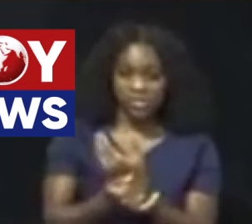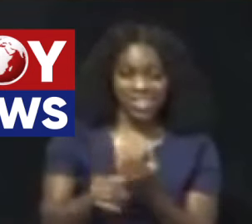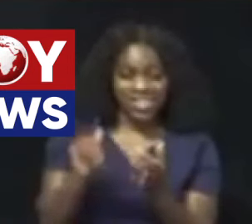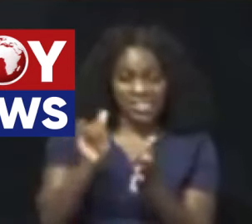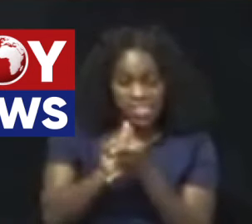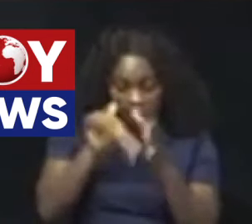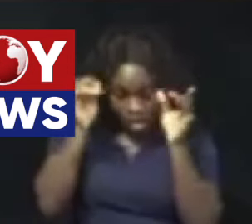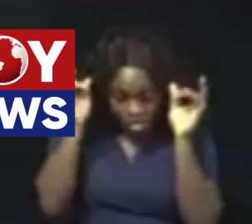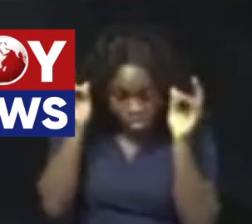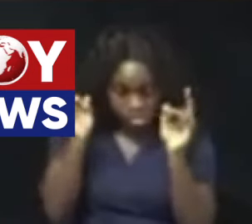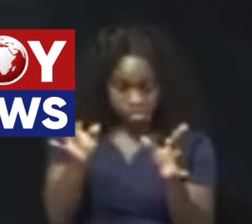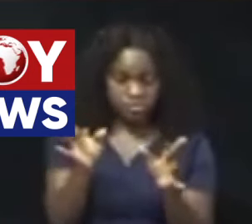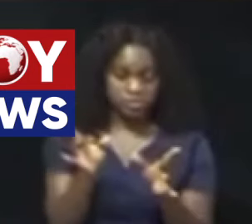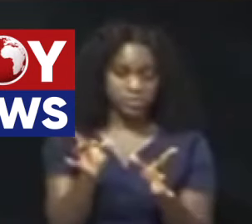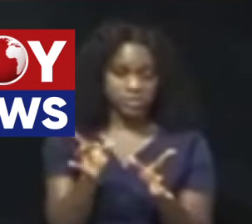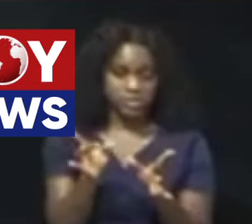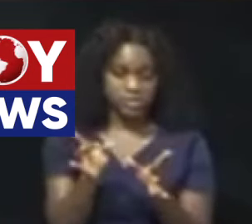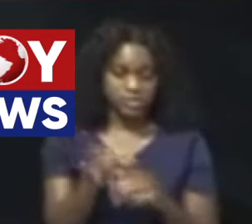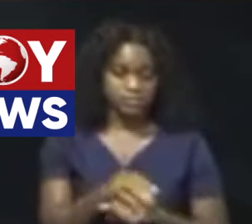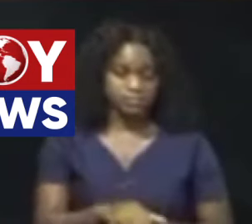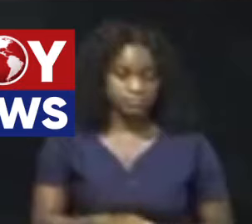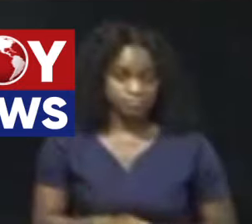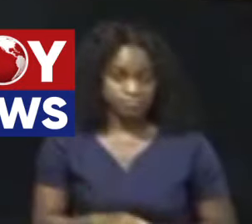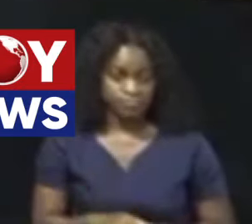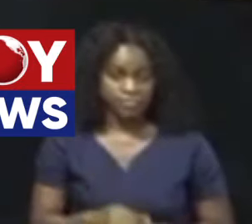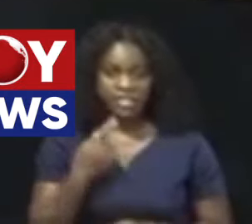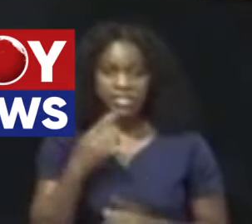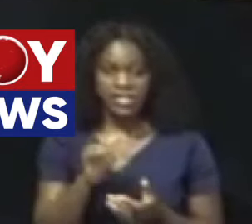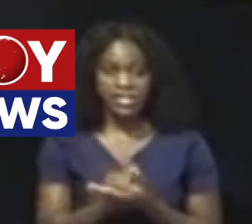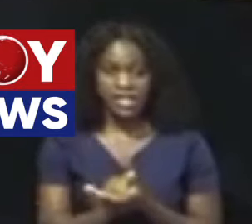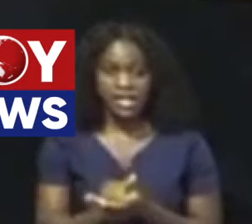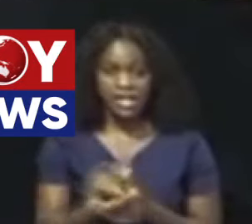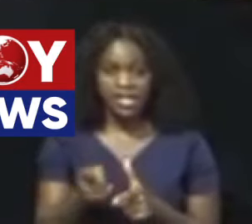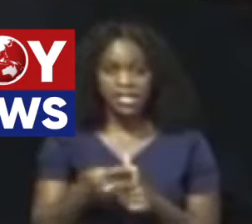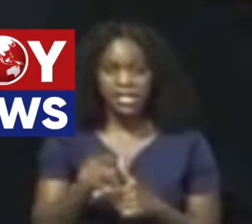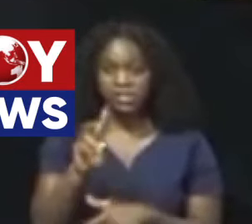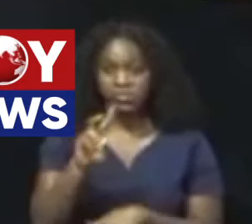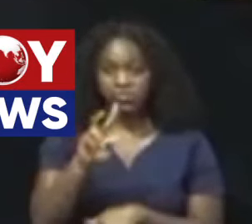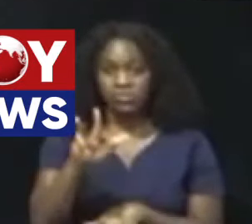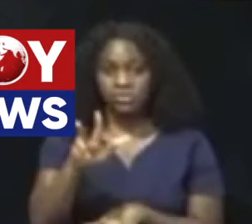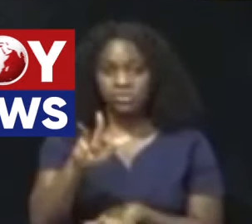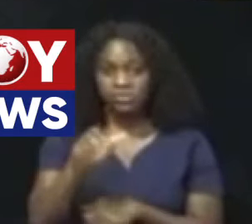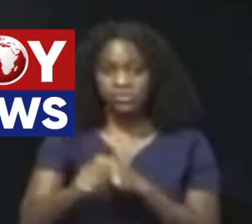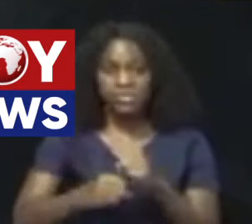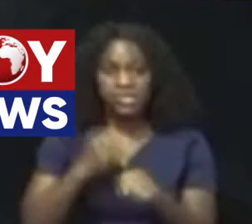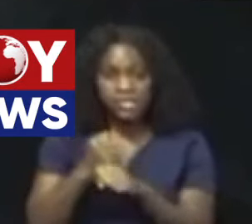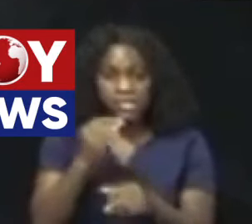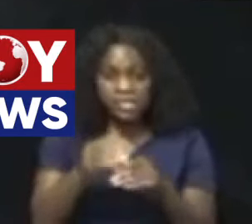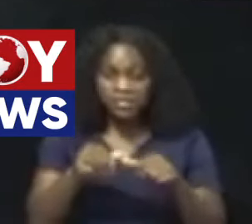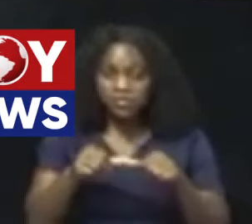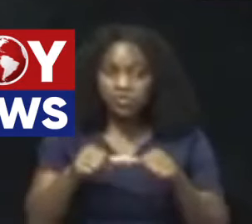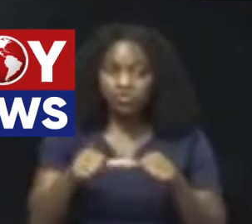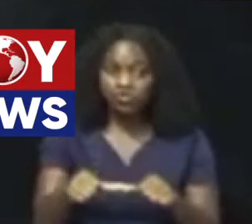The Ghana Water is saying that within the next 2-3 years, if the trend continues, they may have to import water.